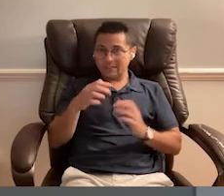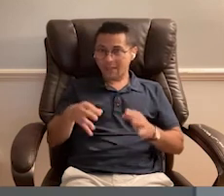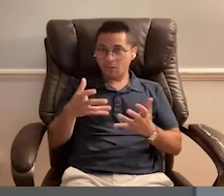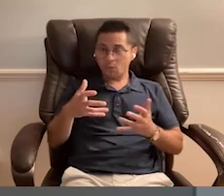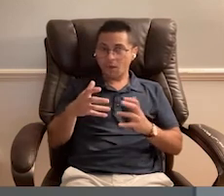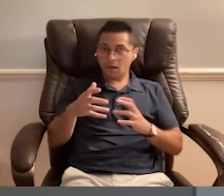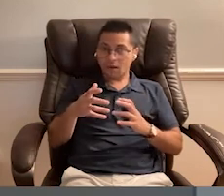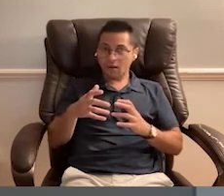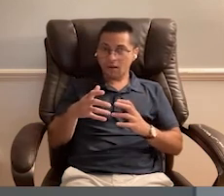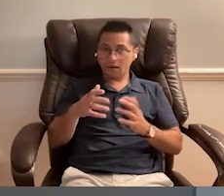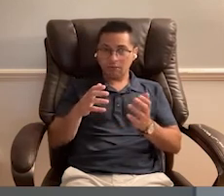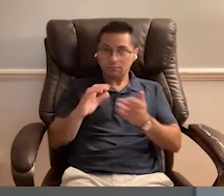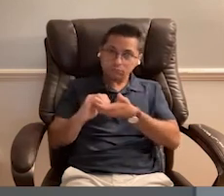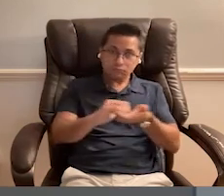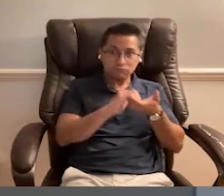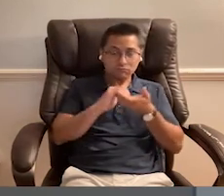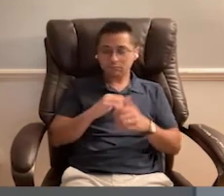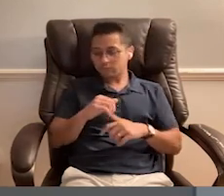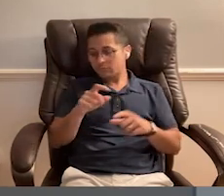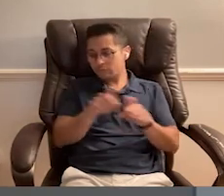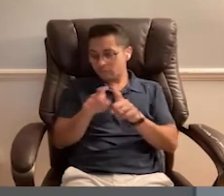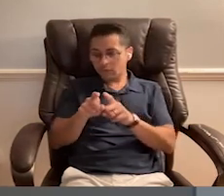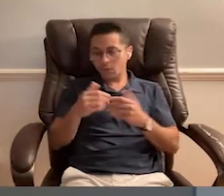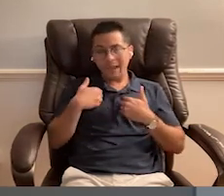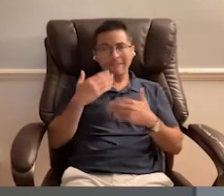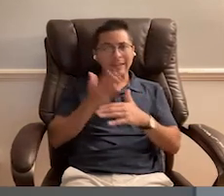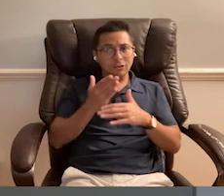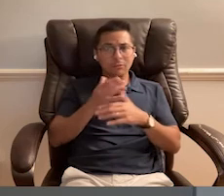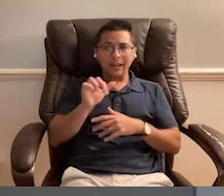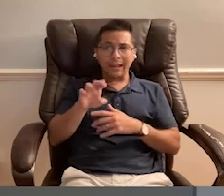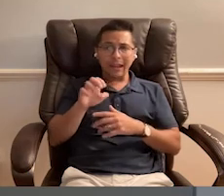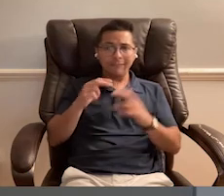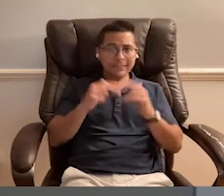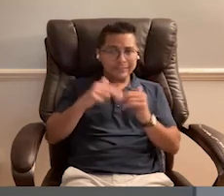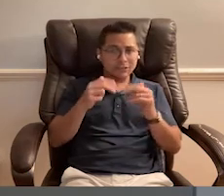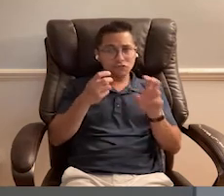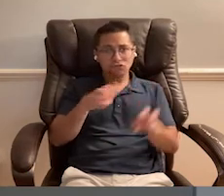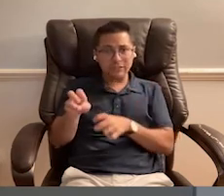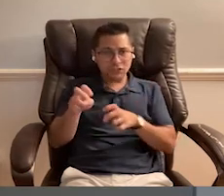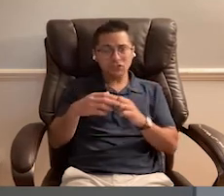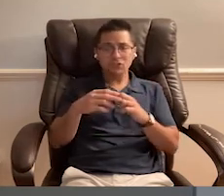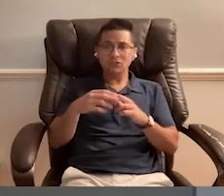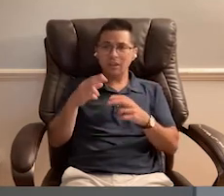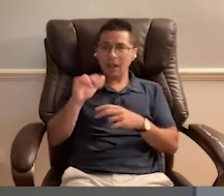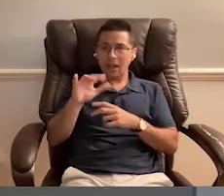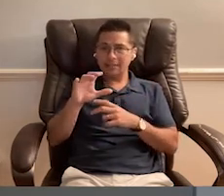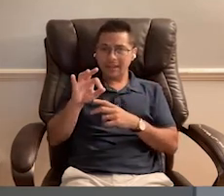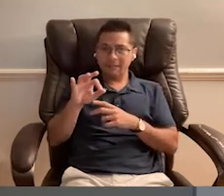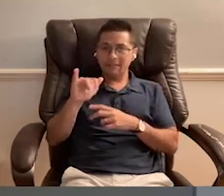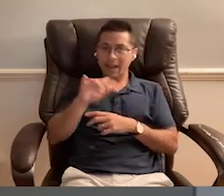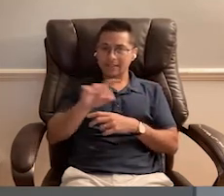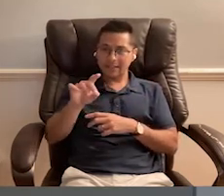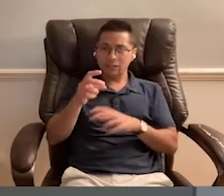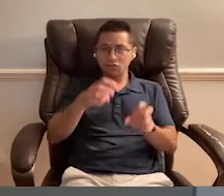We recognize that is a need, and we want to definitely be proactive and collaborative. And then we have intermediate care facility